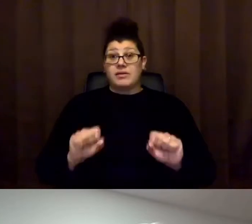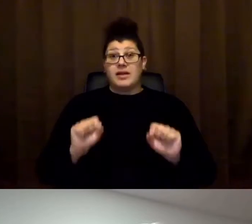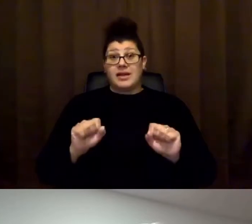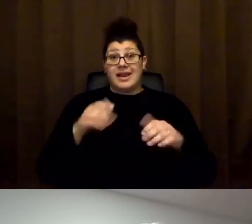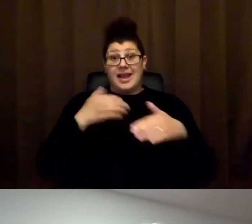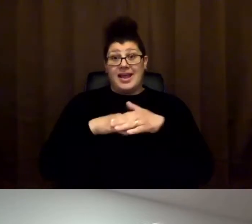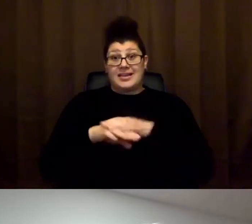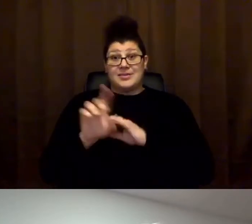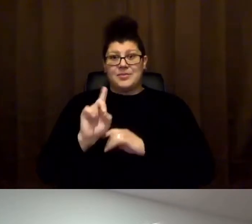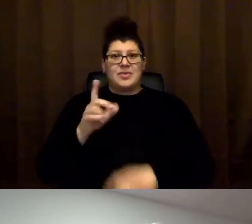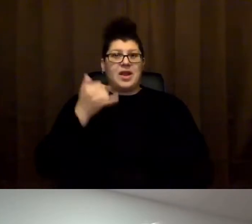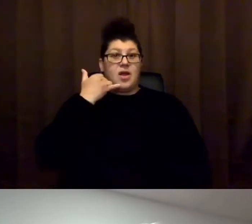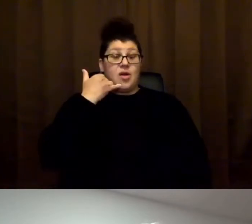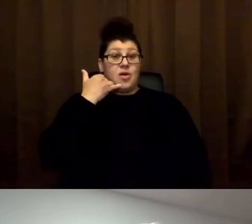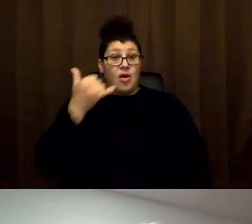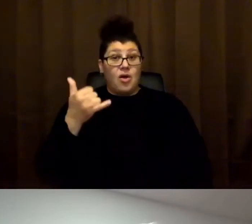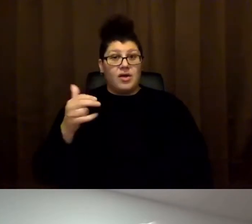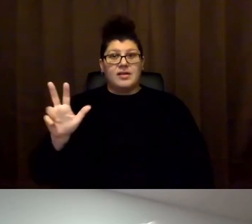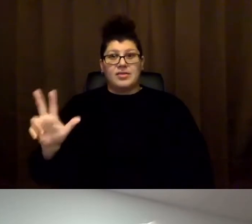phone call to